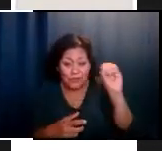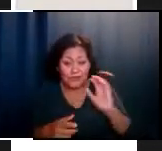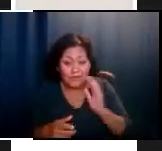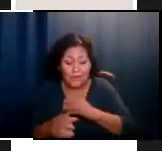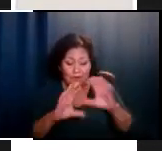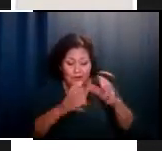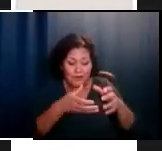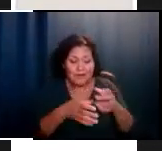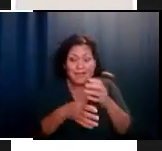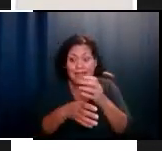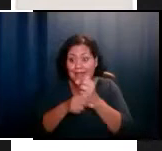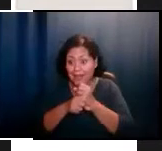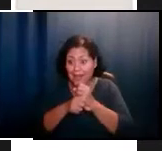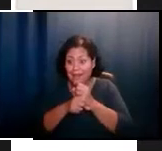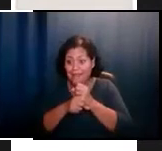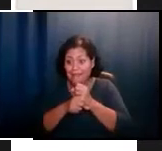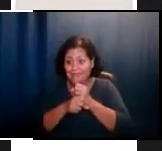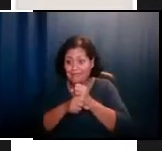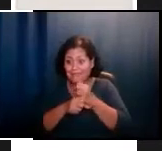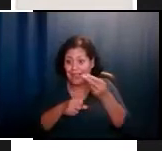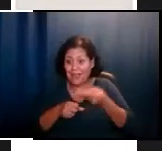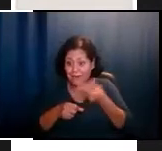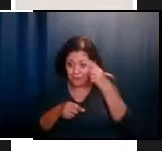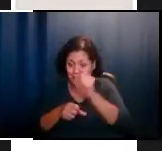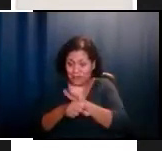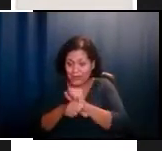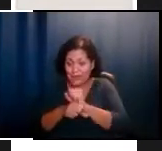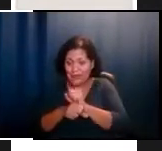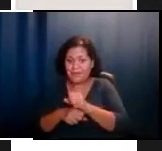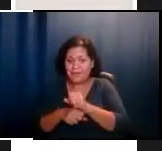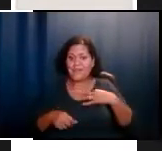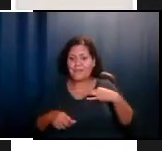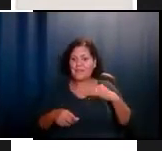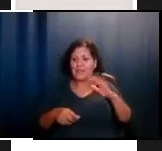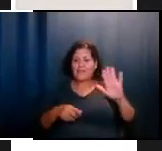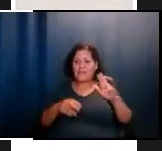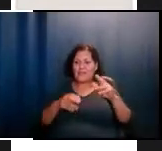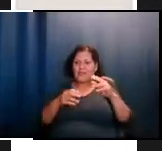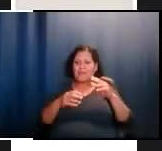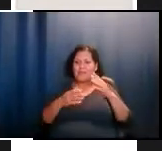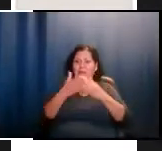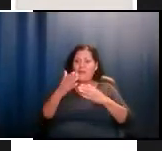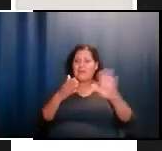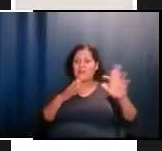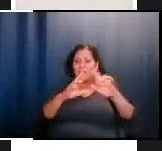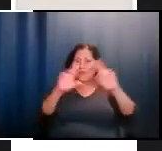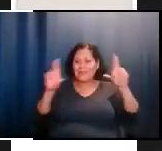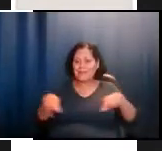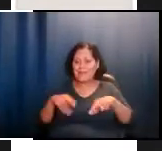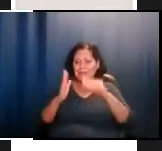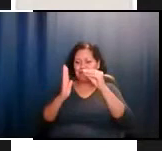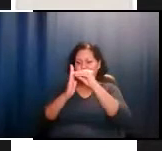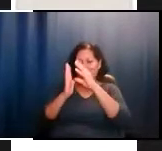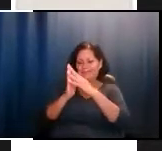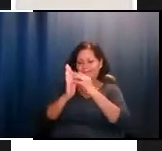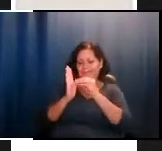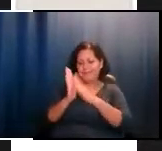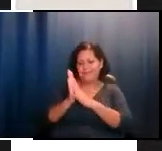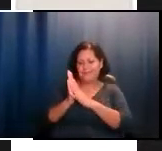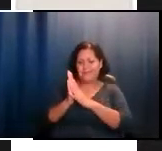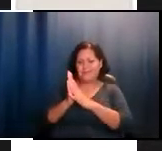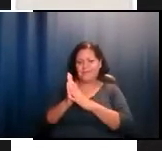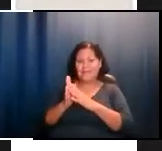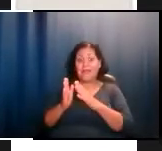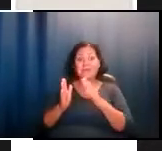that got a job, that the volunteering aspect of their resume, which was probably far greater than any job